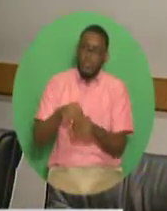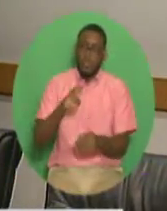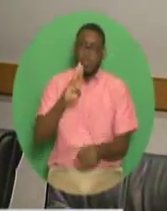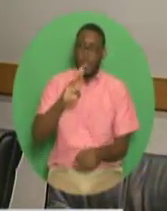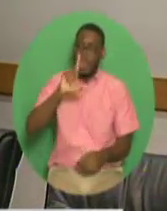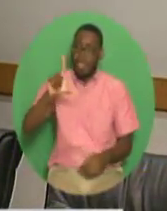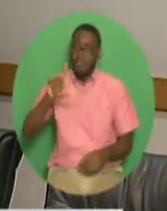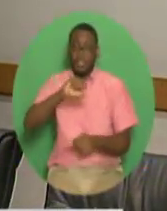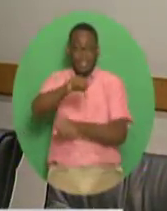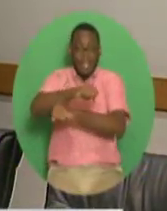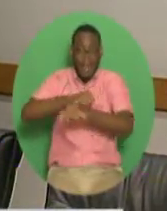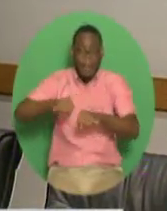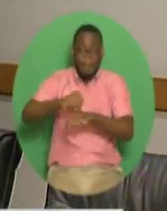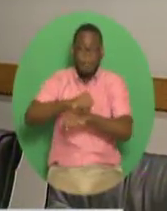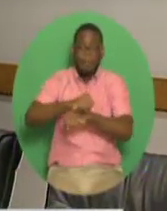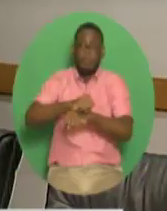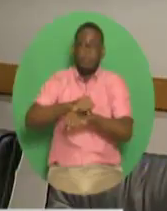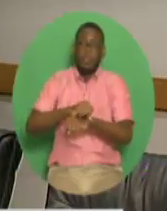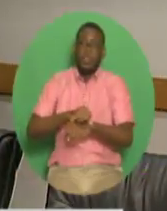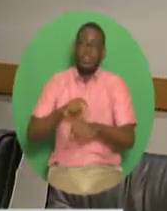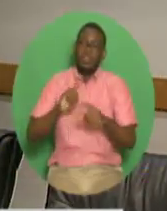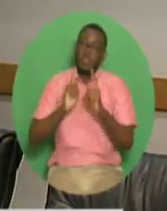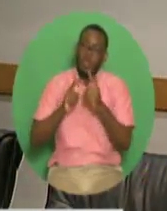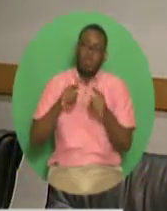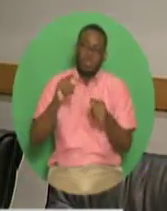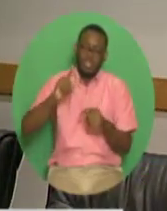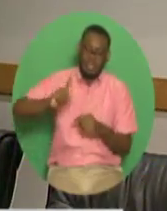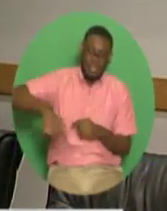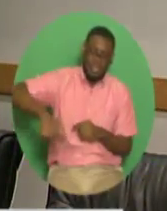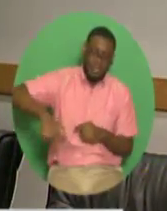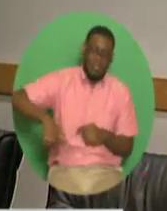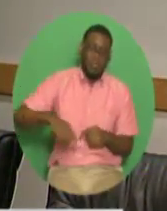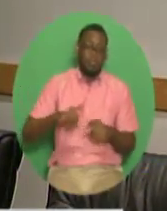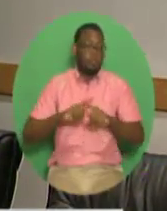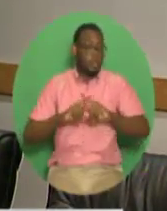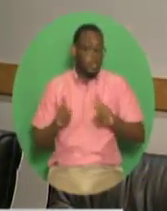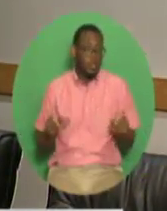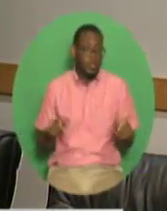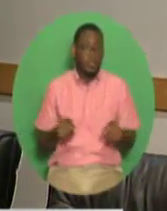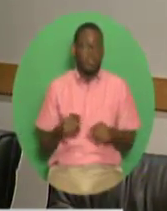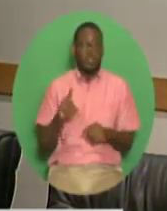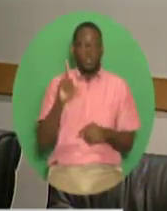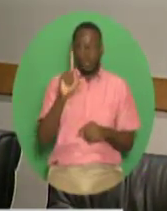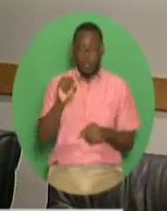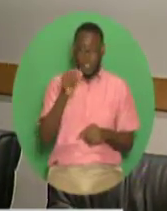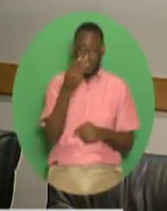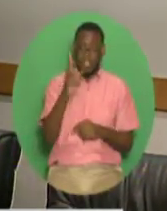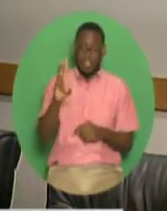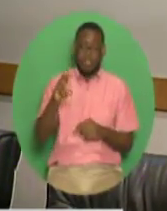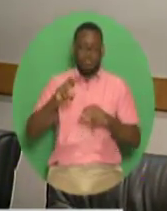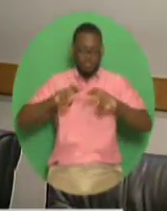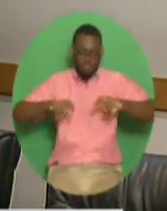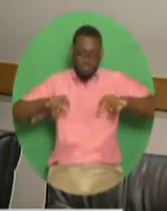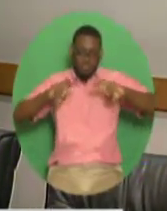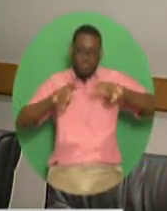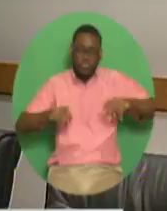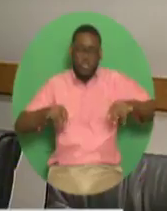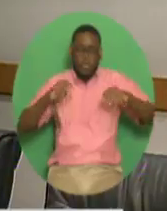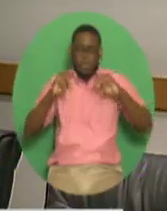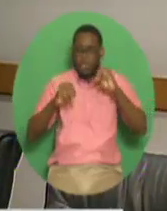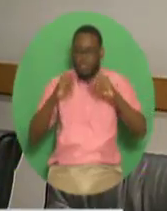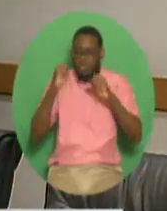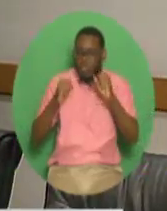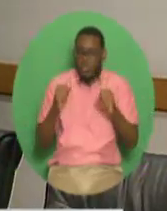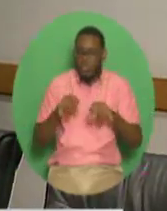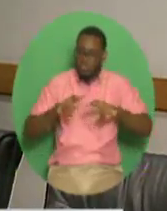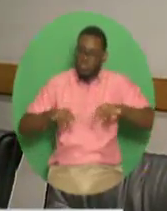in 2015. We assessed all the projects that were incompleted in the Ministry of Sport and Youth Affairs, and we decided to move forward